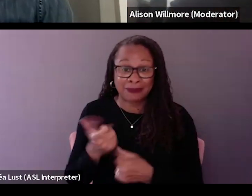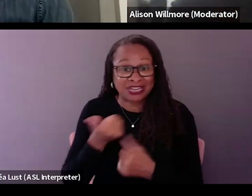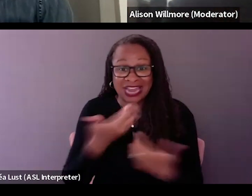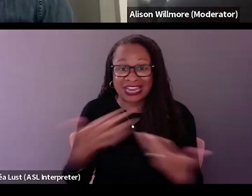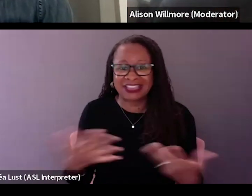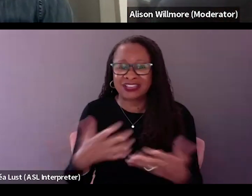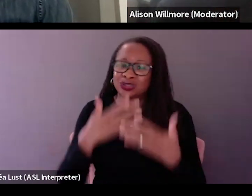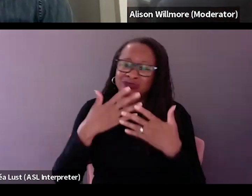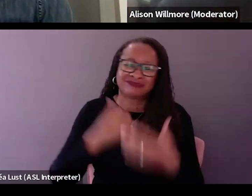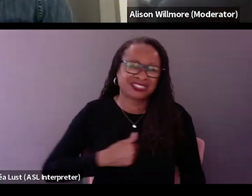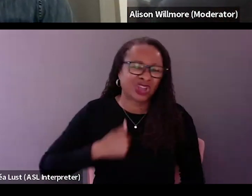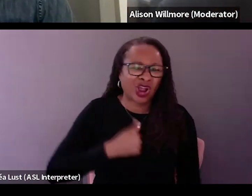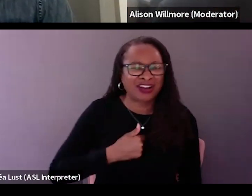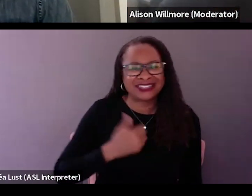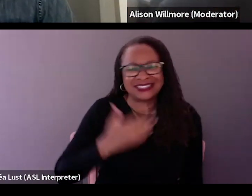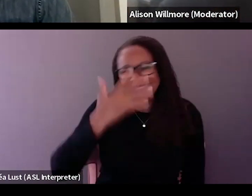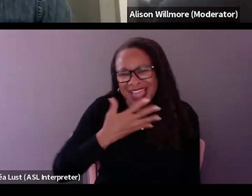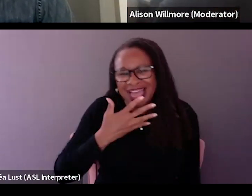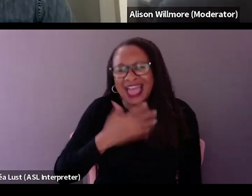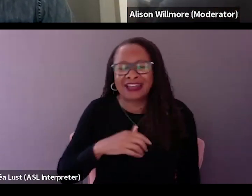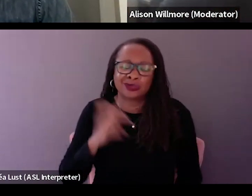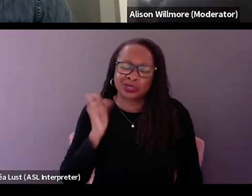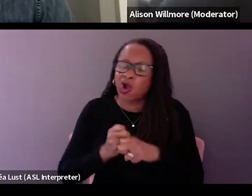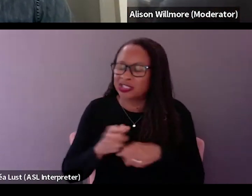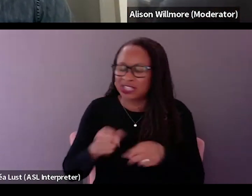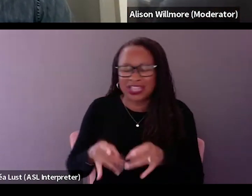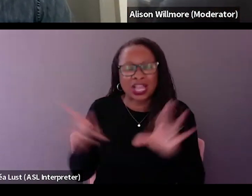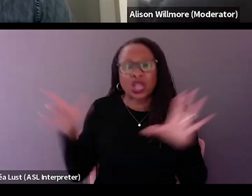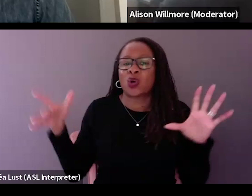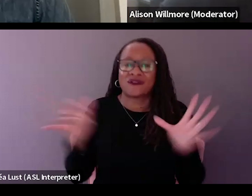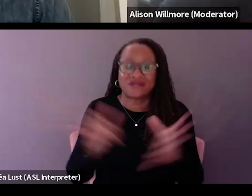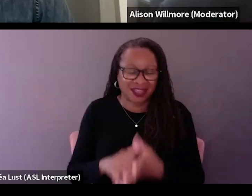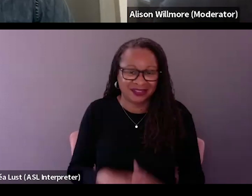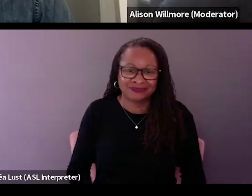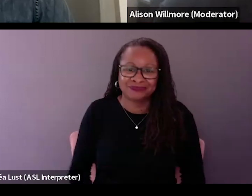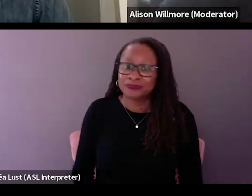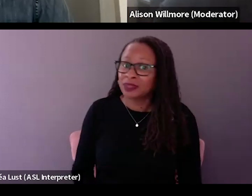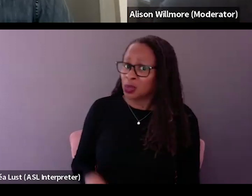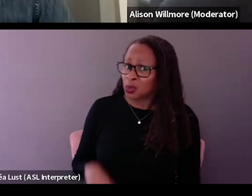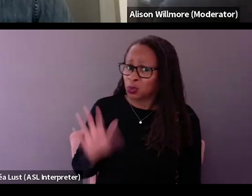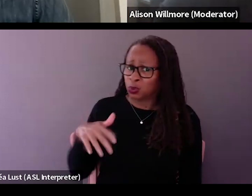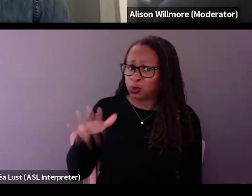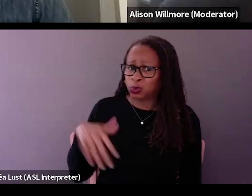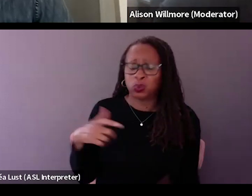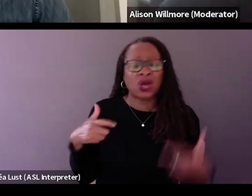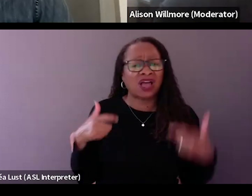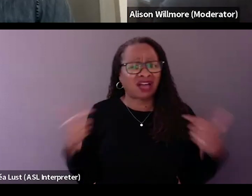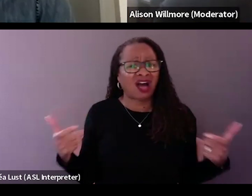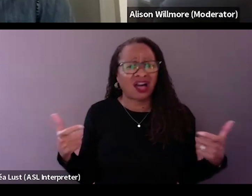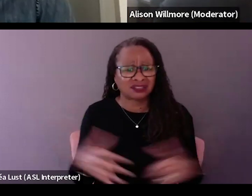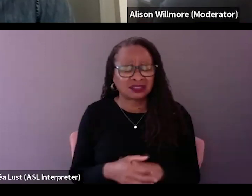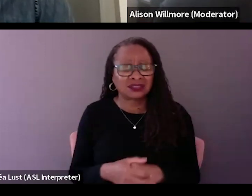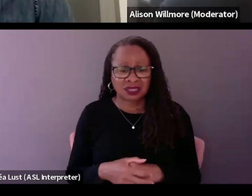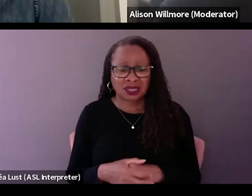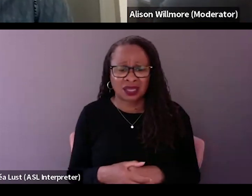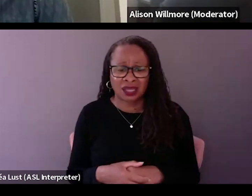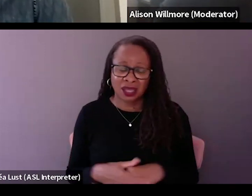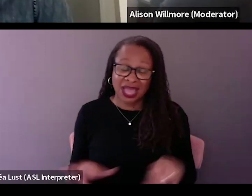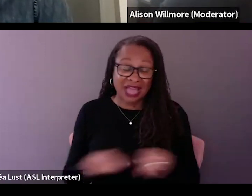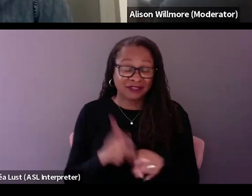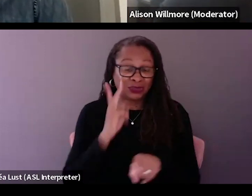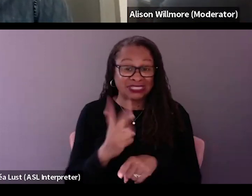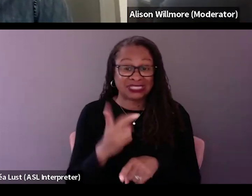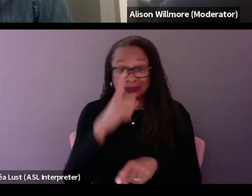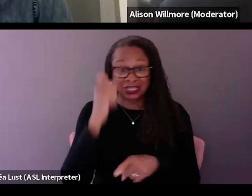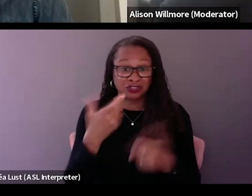of? A lot. I mean, as you've seen since you've watched the film, like, at some point you have to decide what your